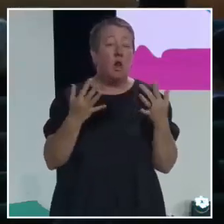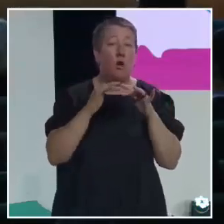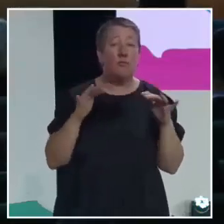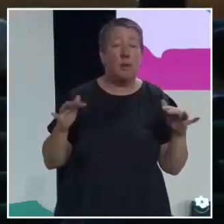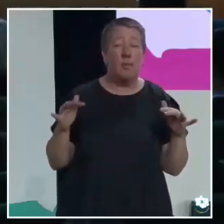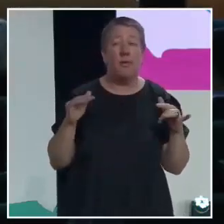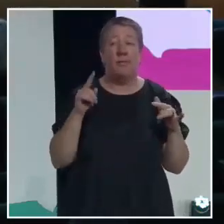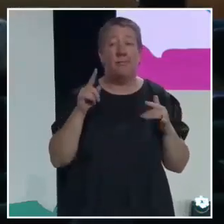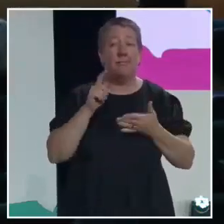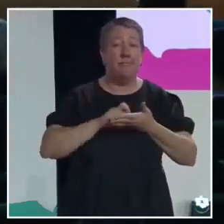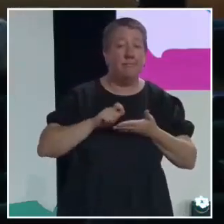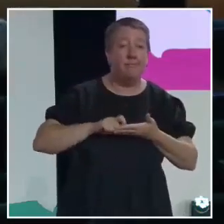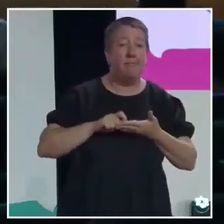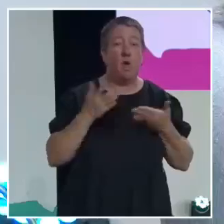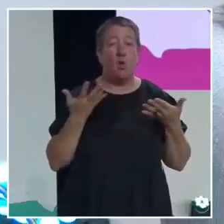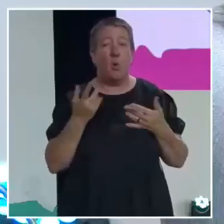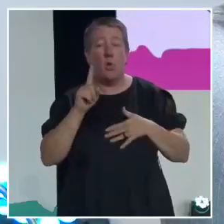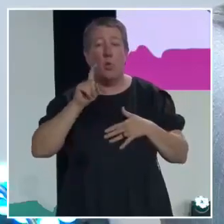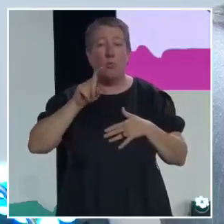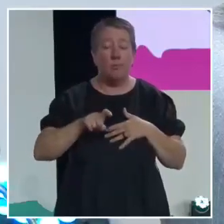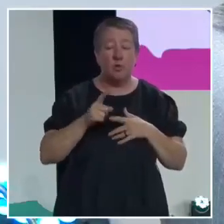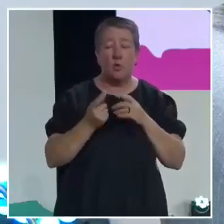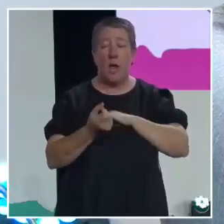and others have written what should happen. Should there be some